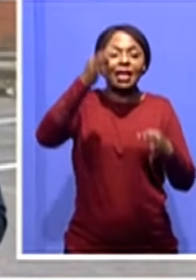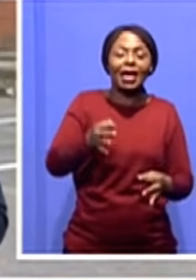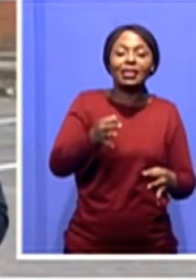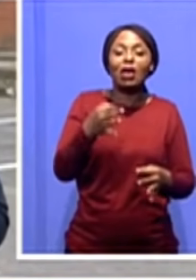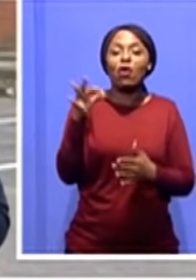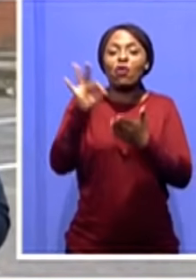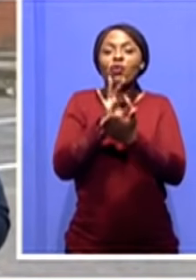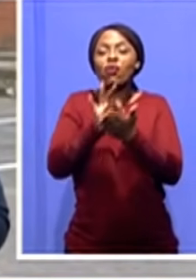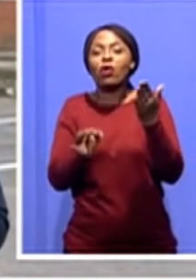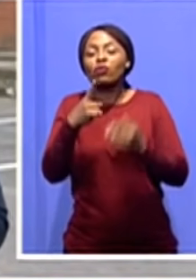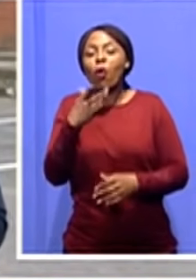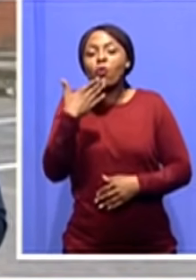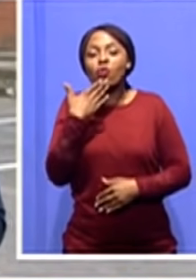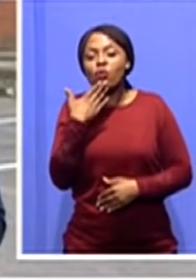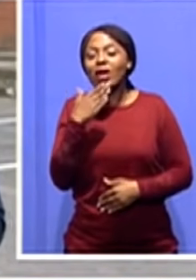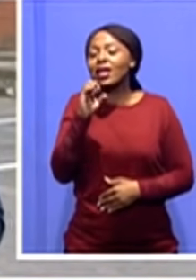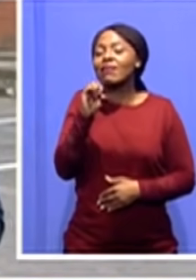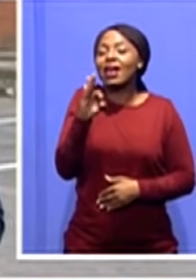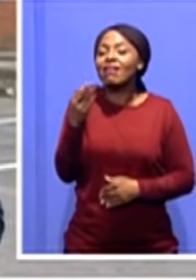persuade voters?